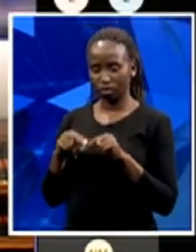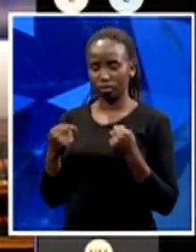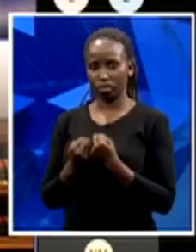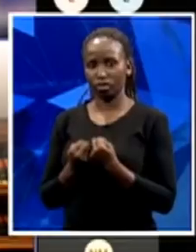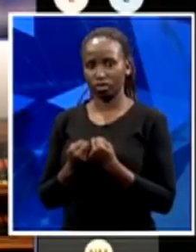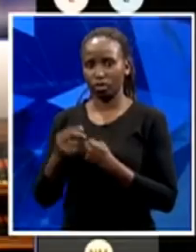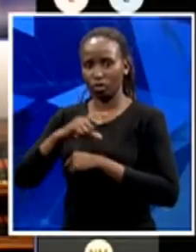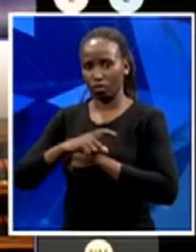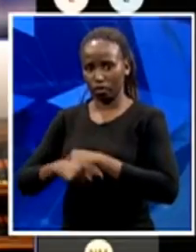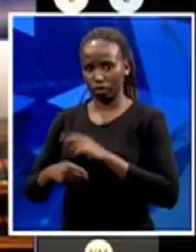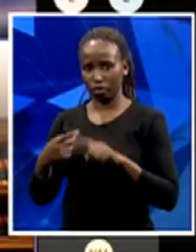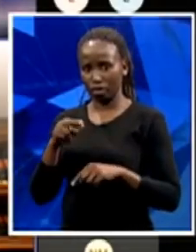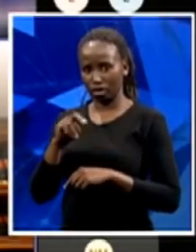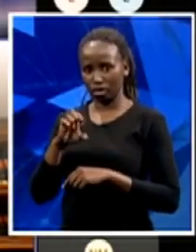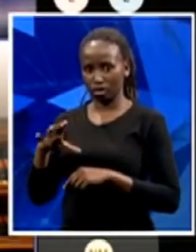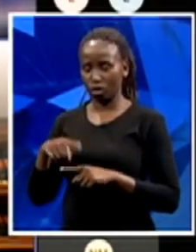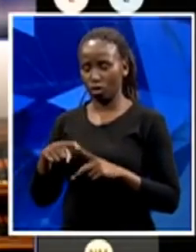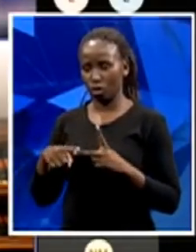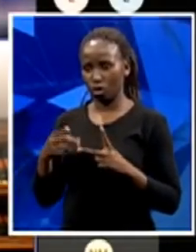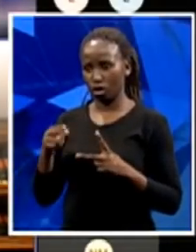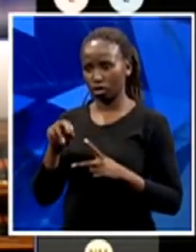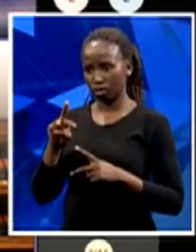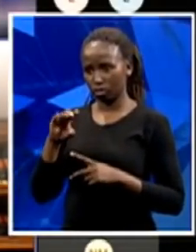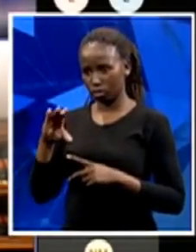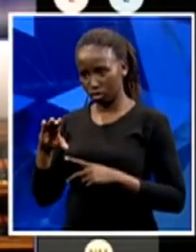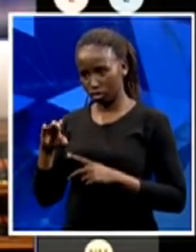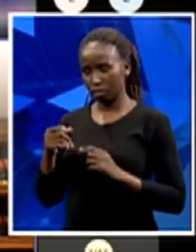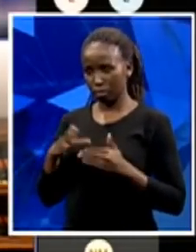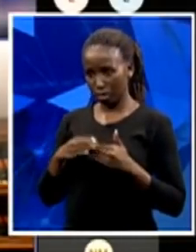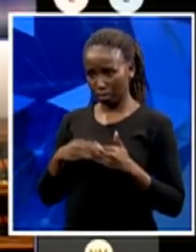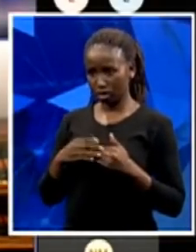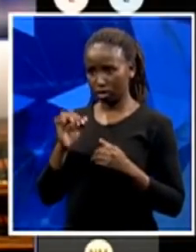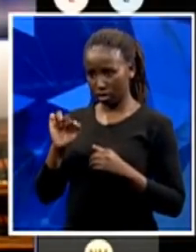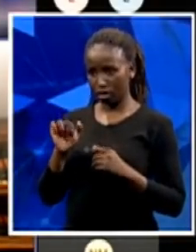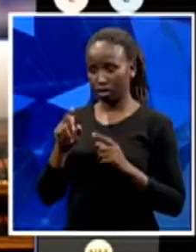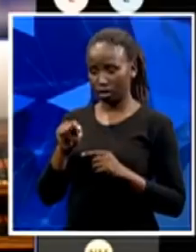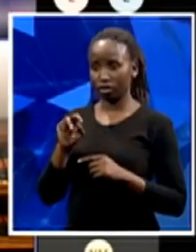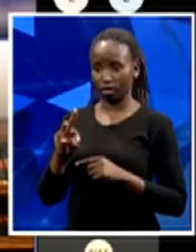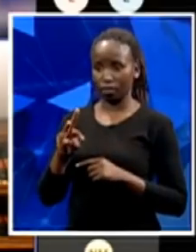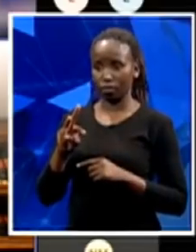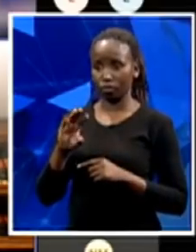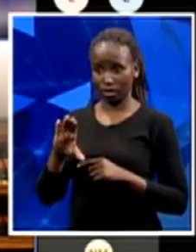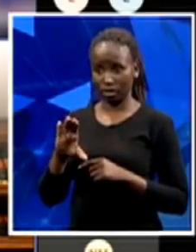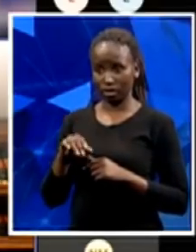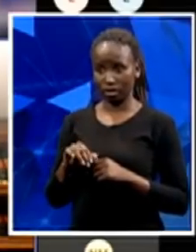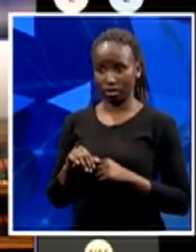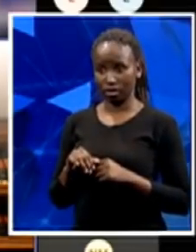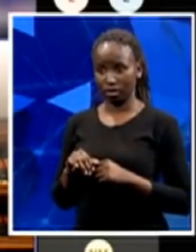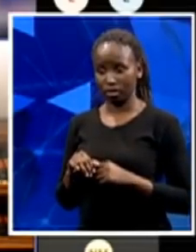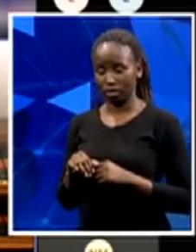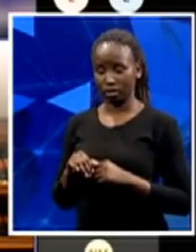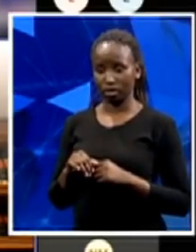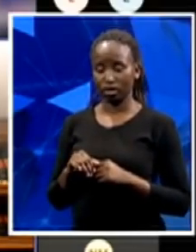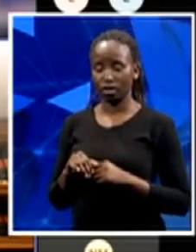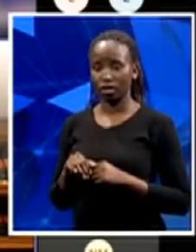be an ex officio member of the NWC. The court has to interpret this clause in a way that's efficient and